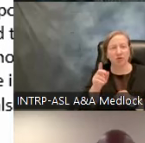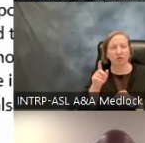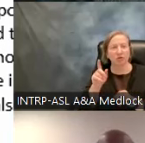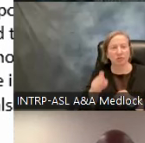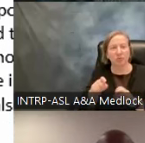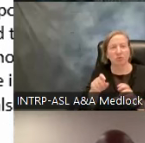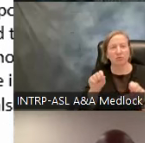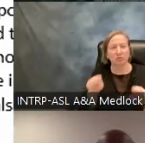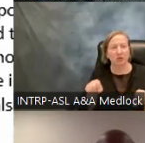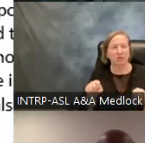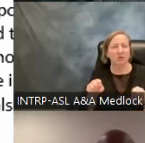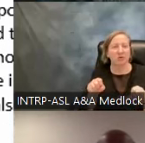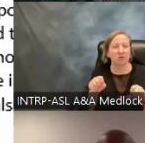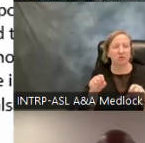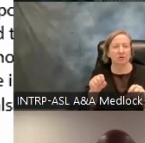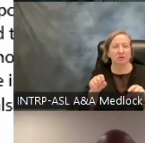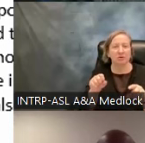to